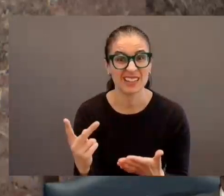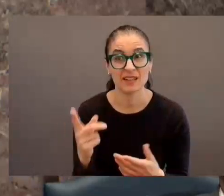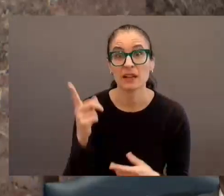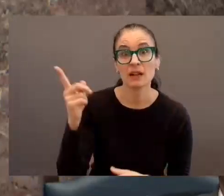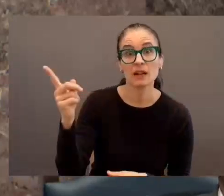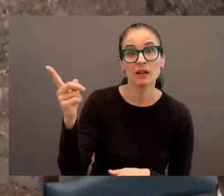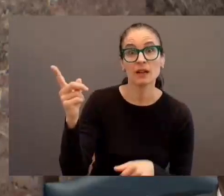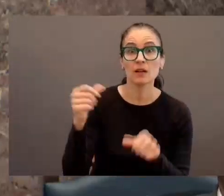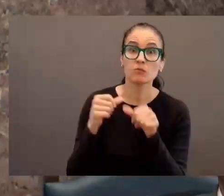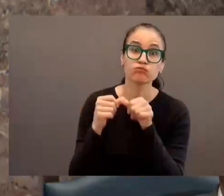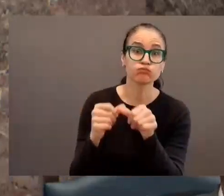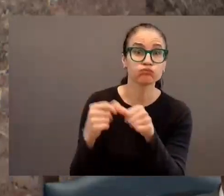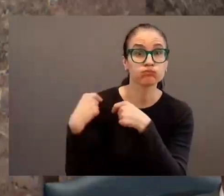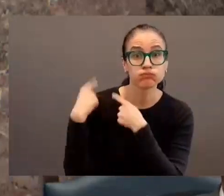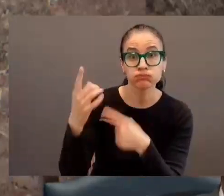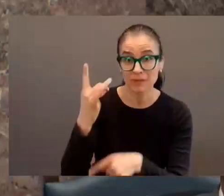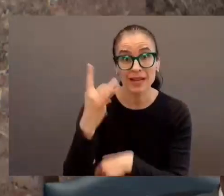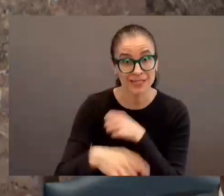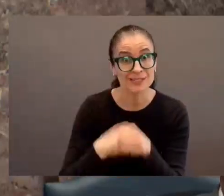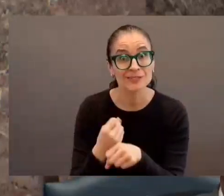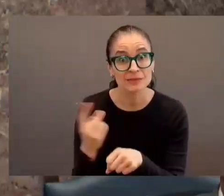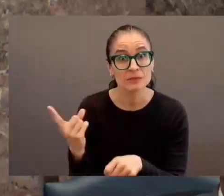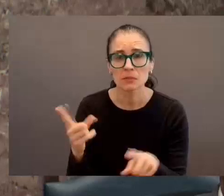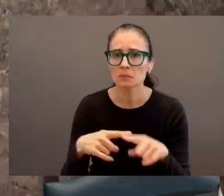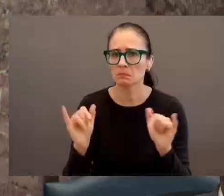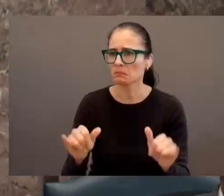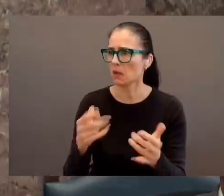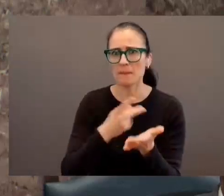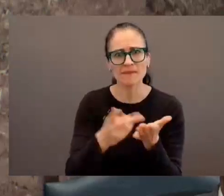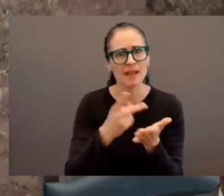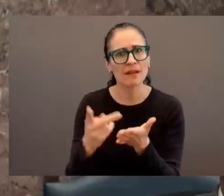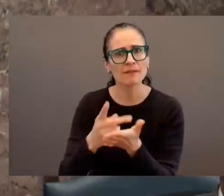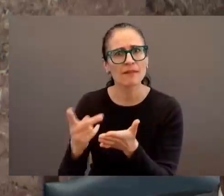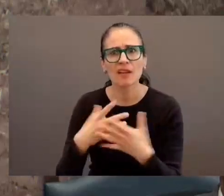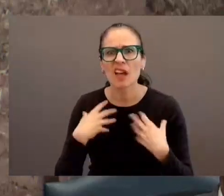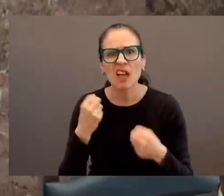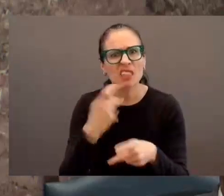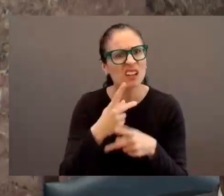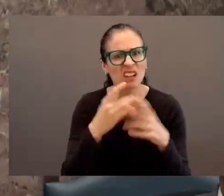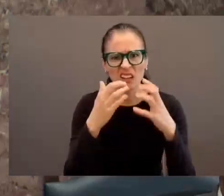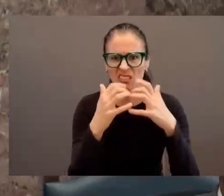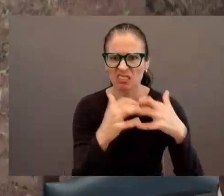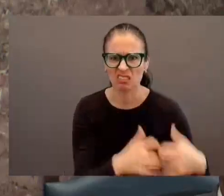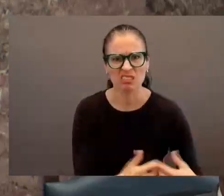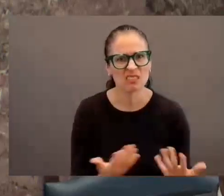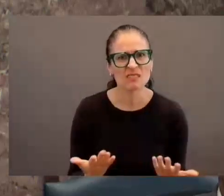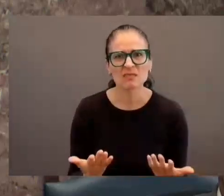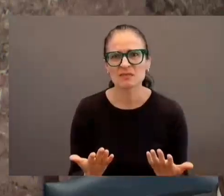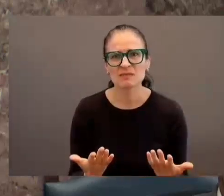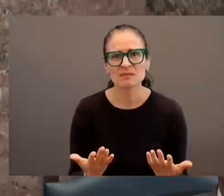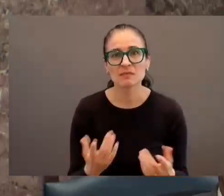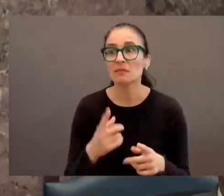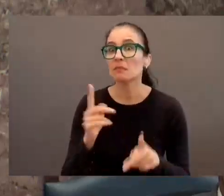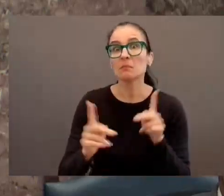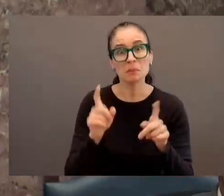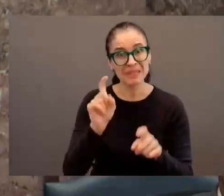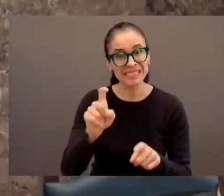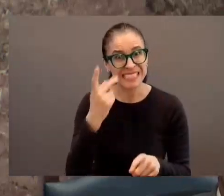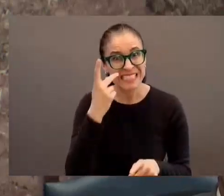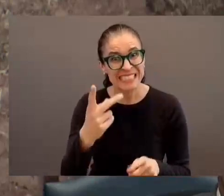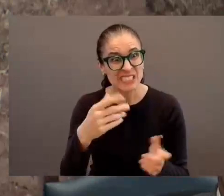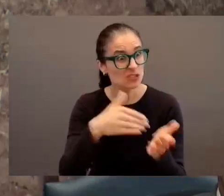Just one example of this failure is British Columbians stuck on wait lists to see specialists in cardiology, in neurology,